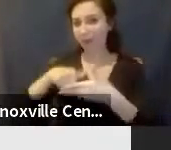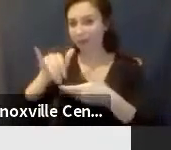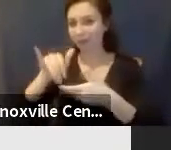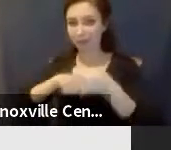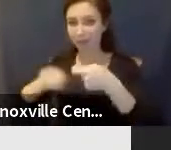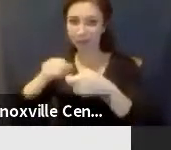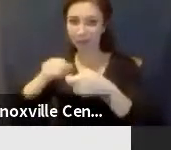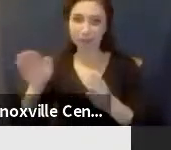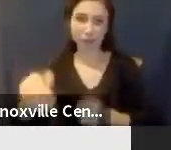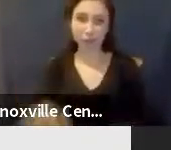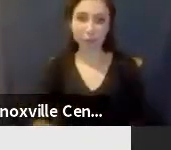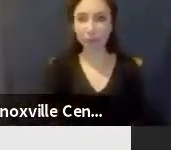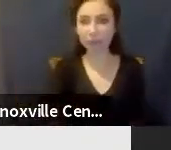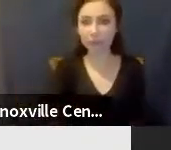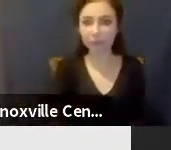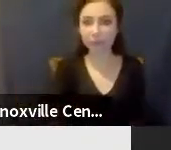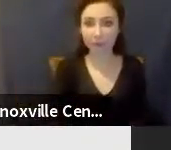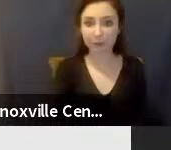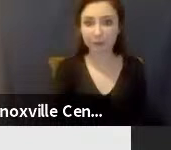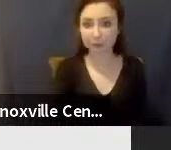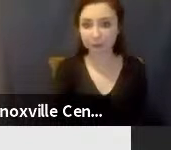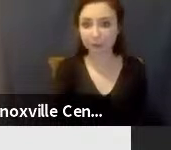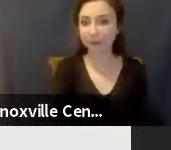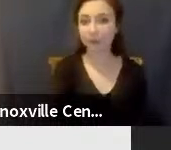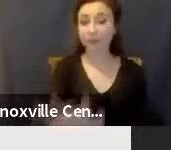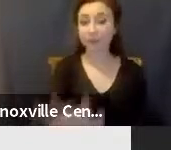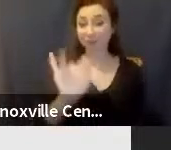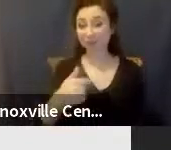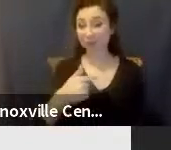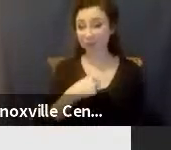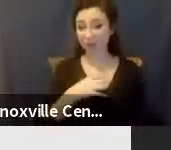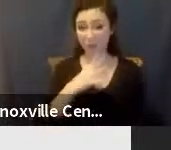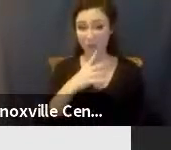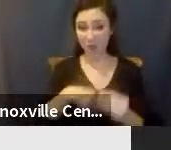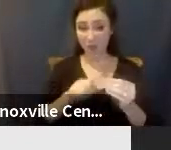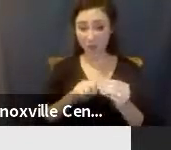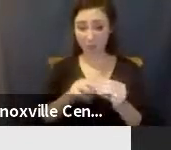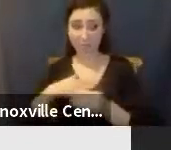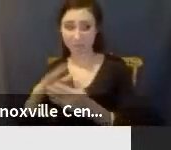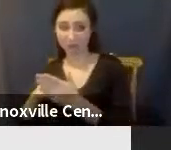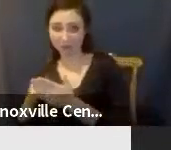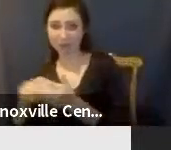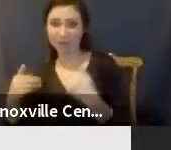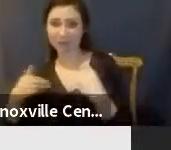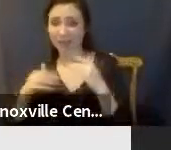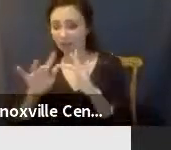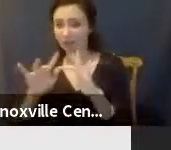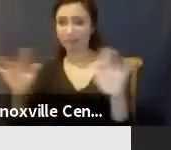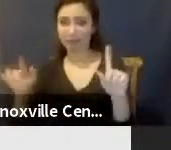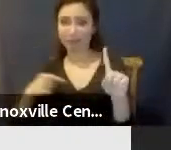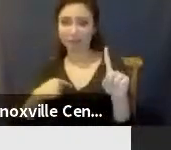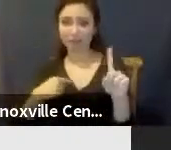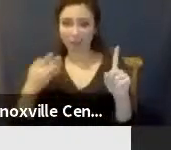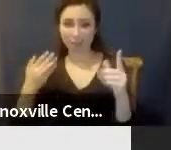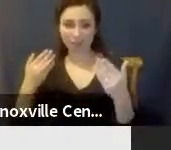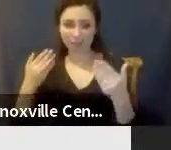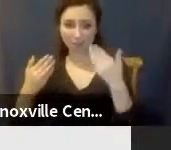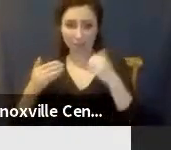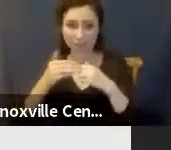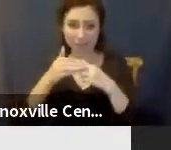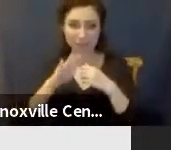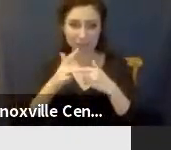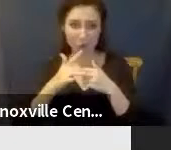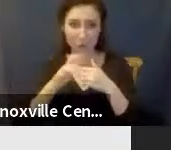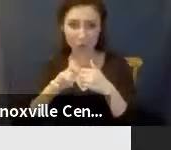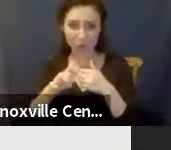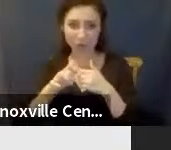Right, that's where I was speaking of the blank space. My copy has a blank space. Somehow I must have sent an earlier version of